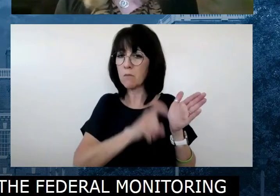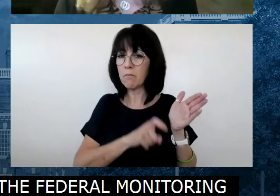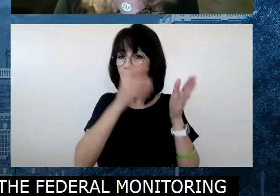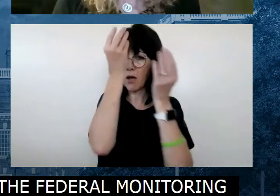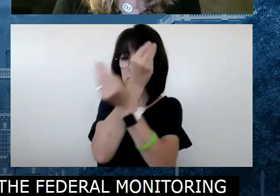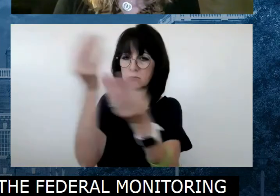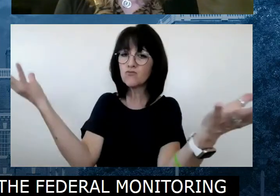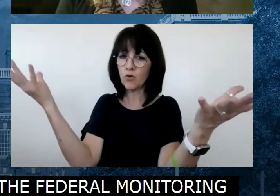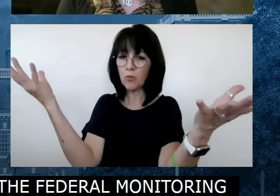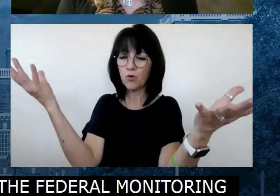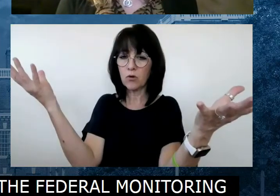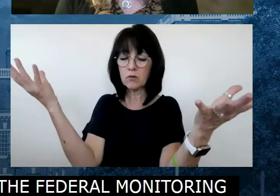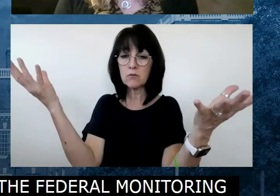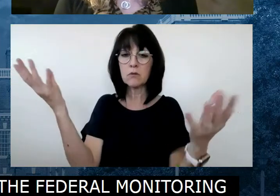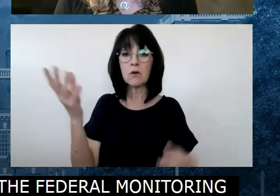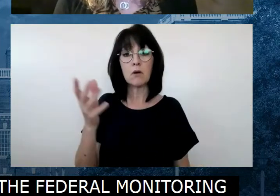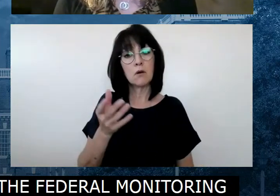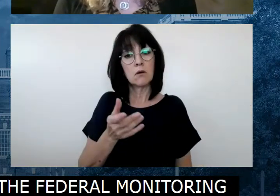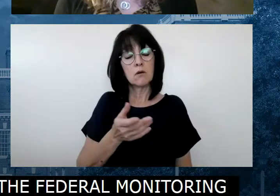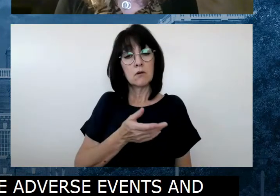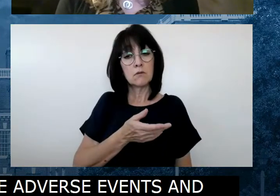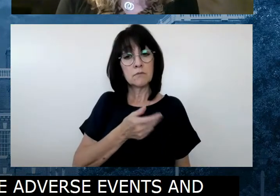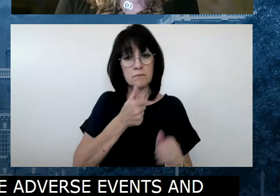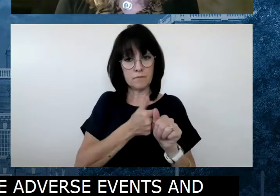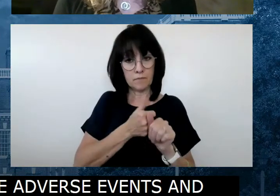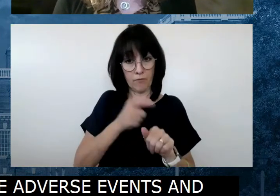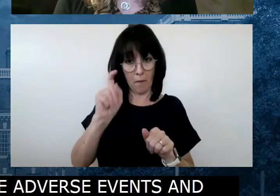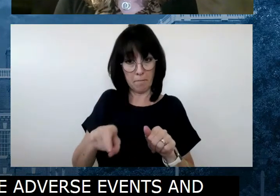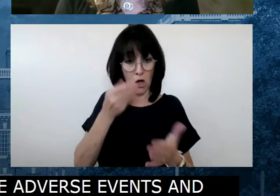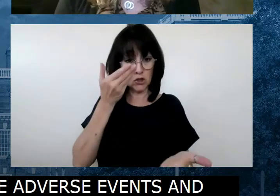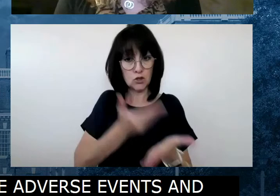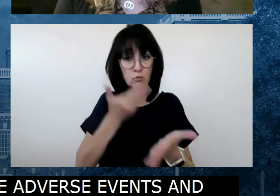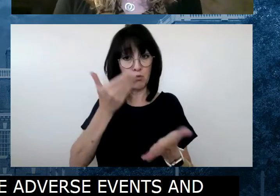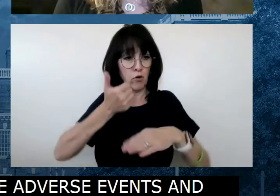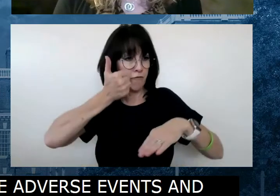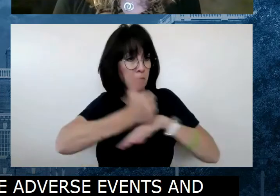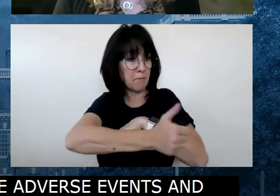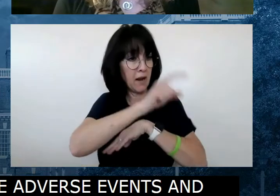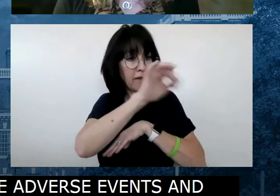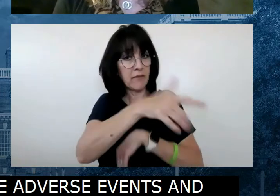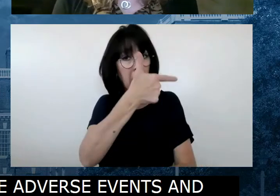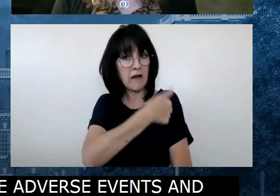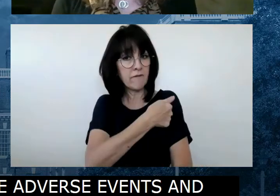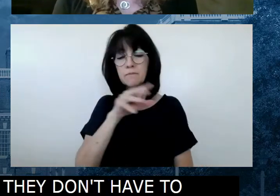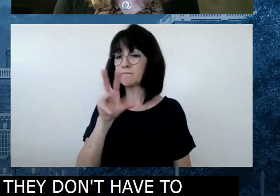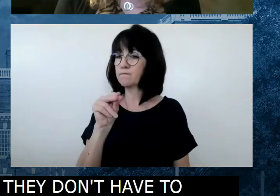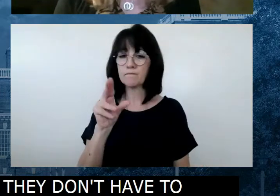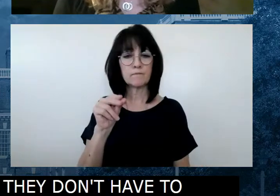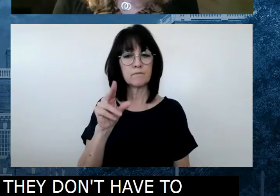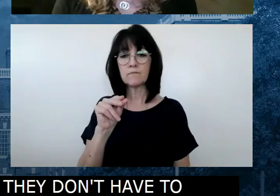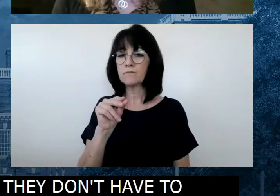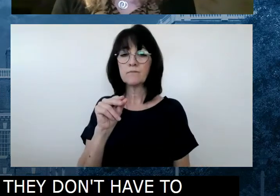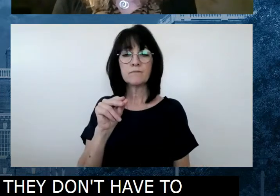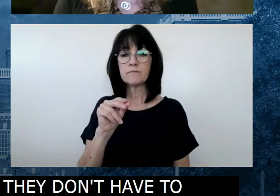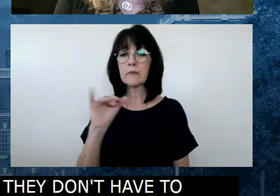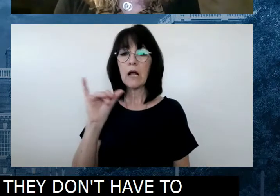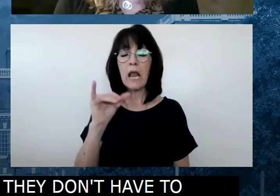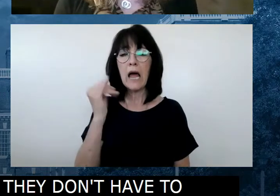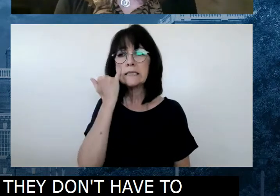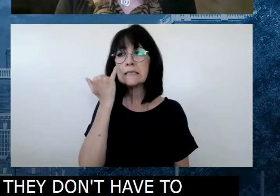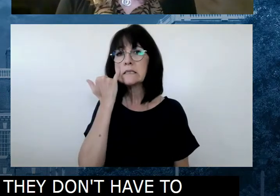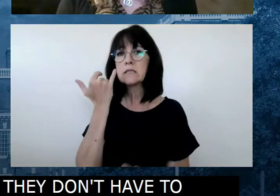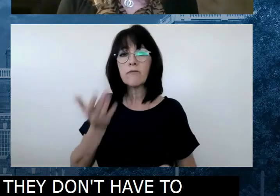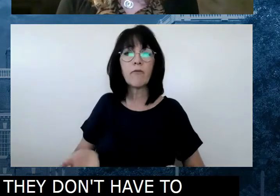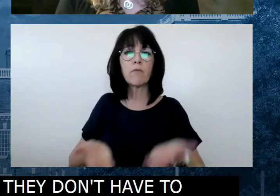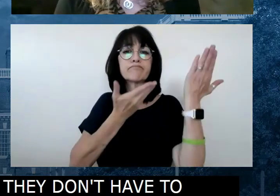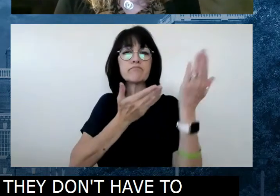they don't have to prove that it's the vaccine that caused severe adverse events like death or hospitalization, but